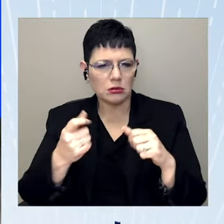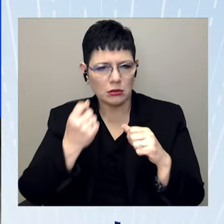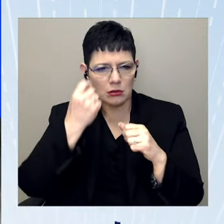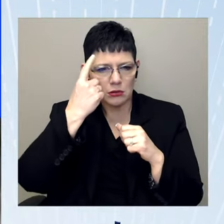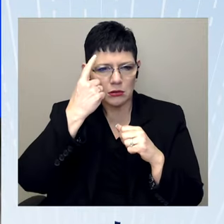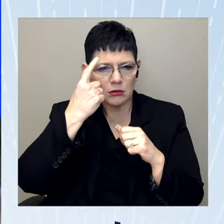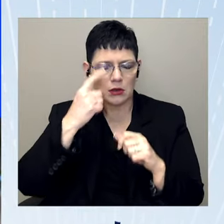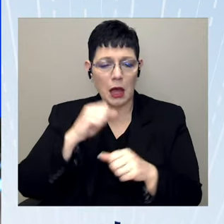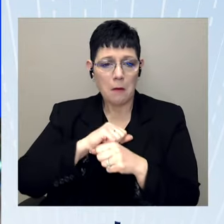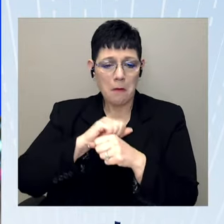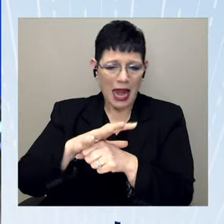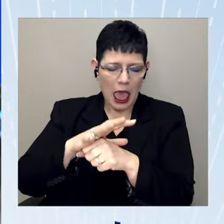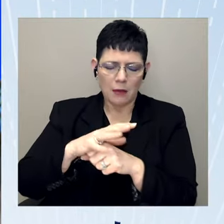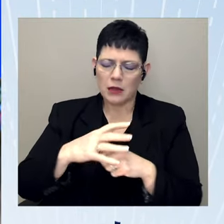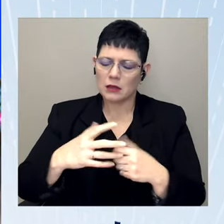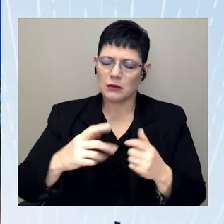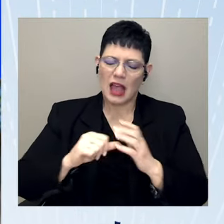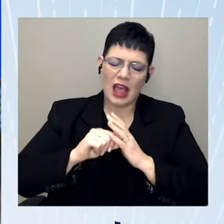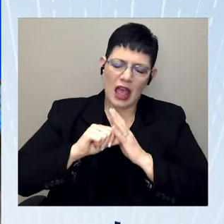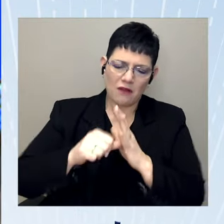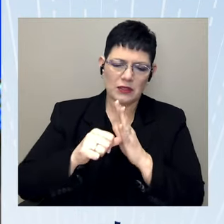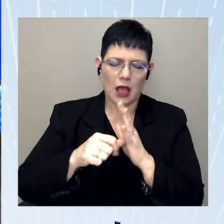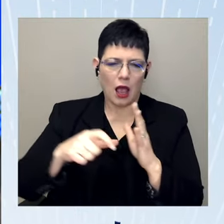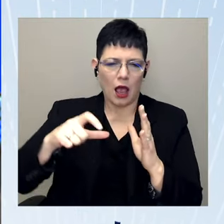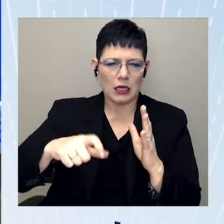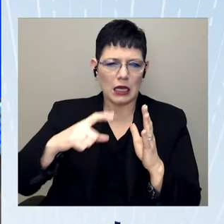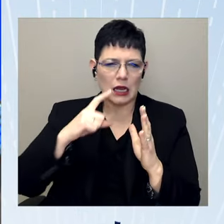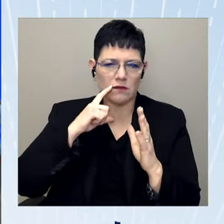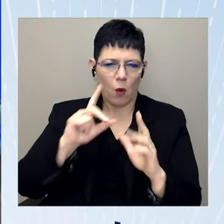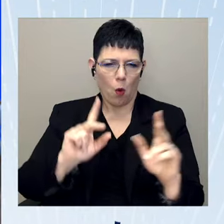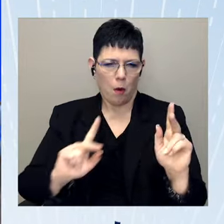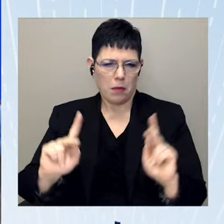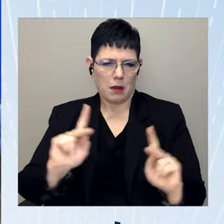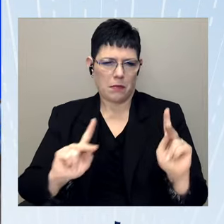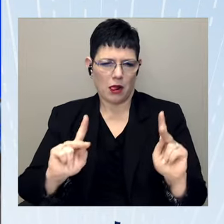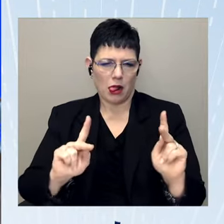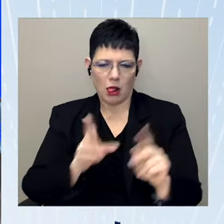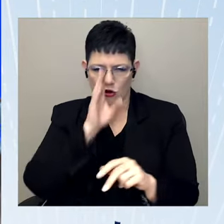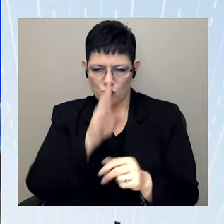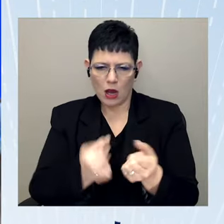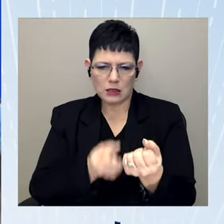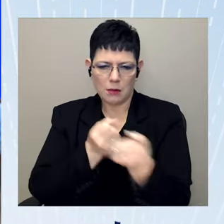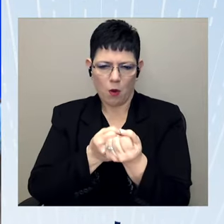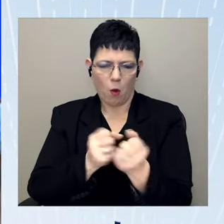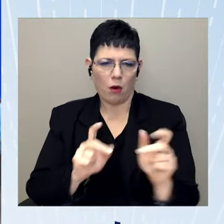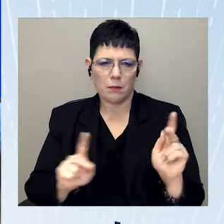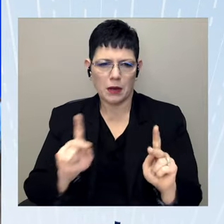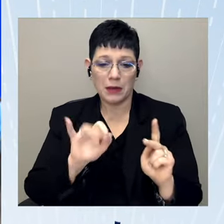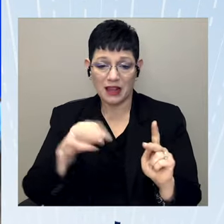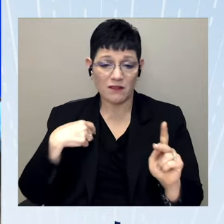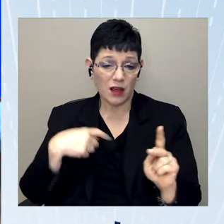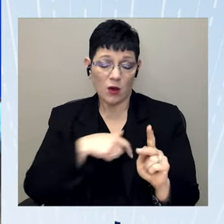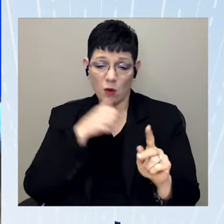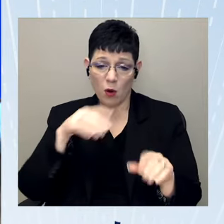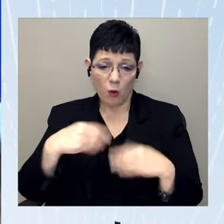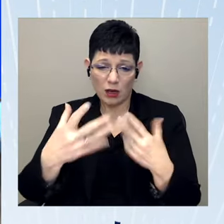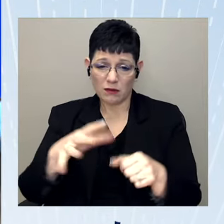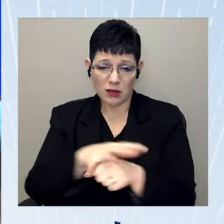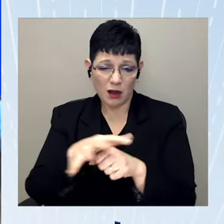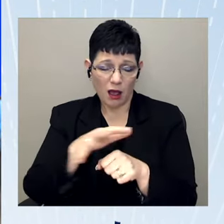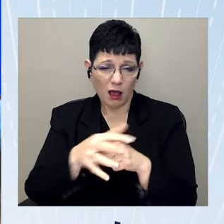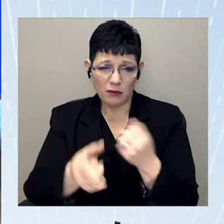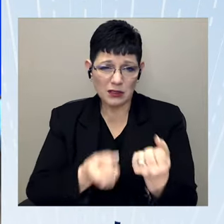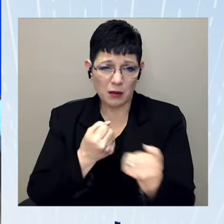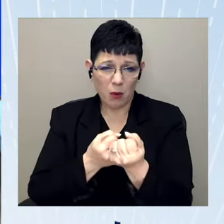and the value of family caregivers and direct support workers. If we don't give them the support that they need